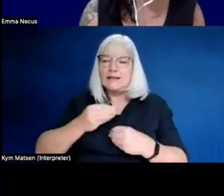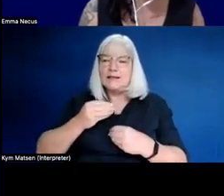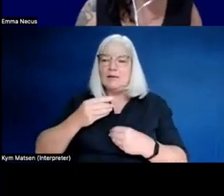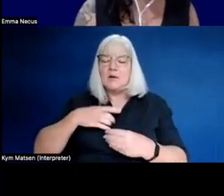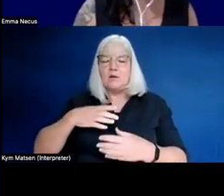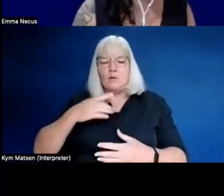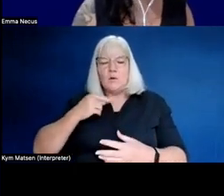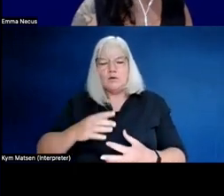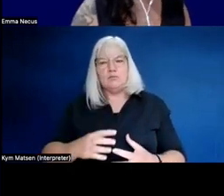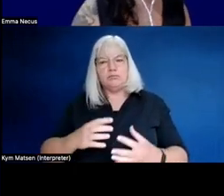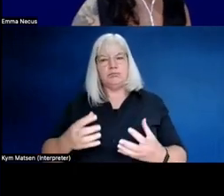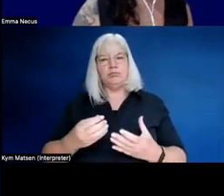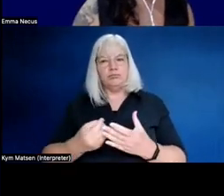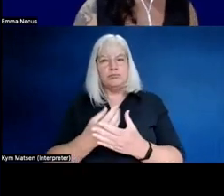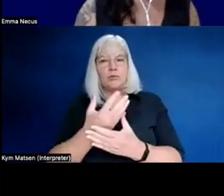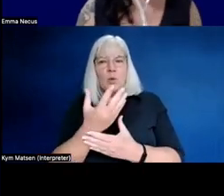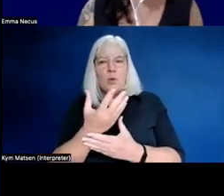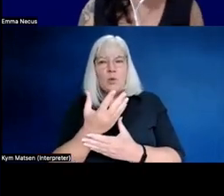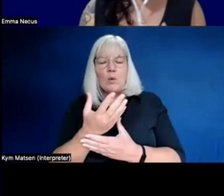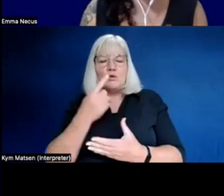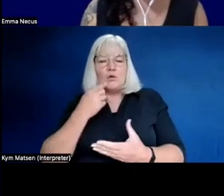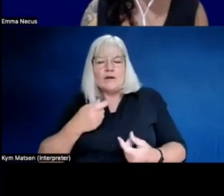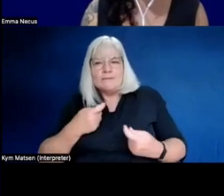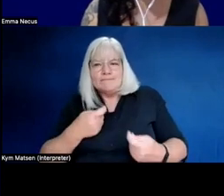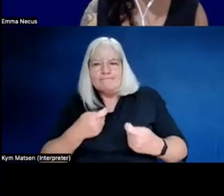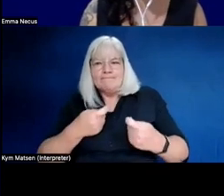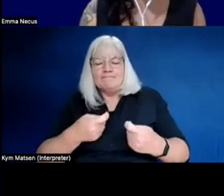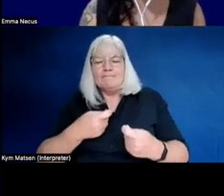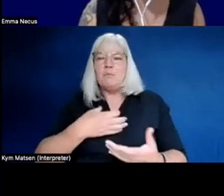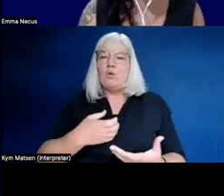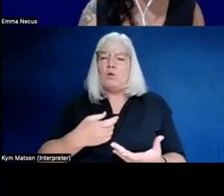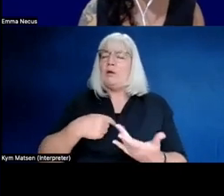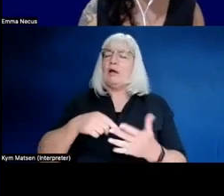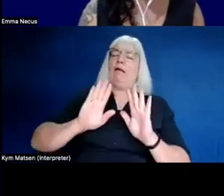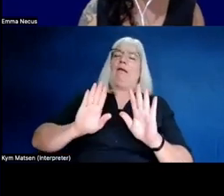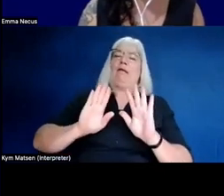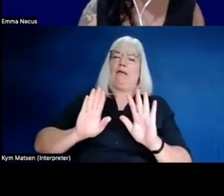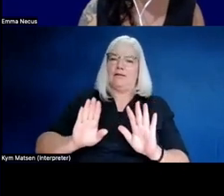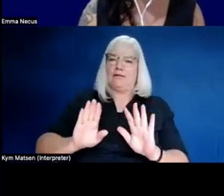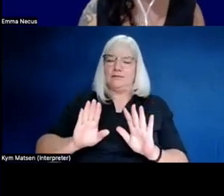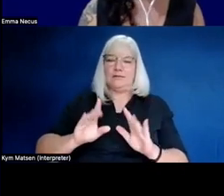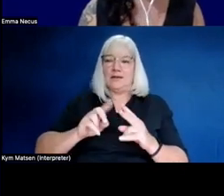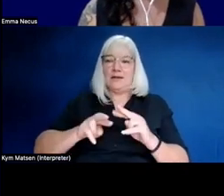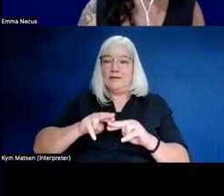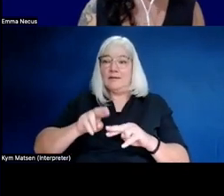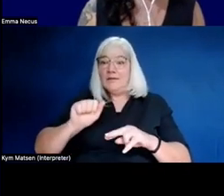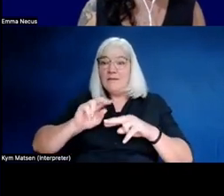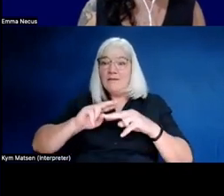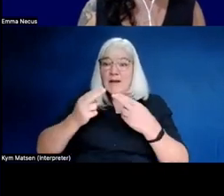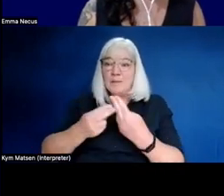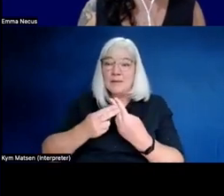lead to unintended pressure. If eating and drinking has always been a stressful time for them and their families.